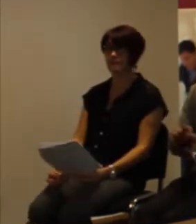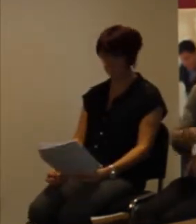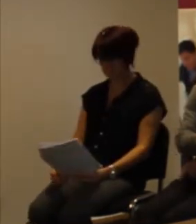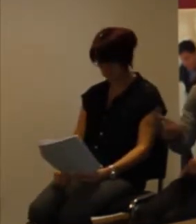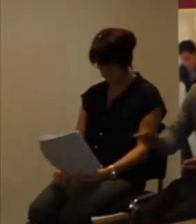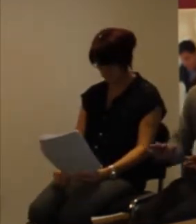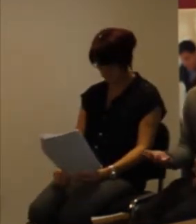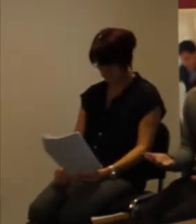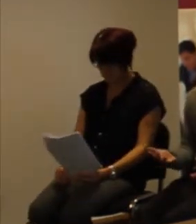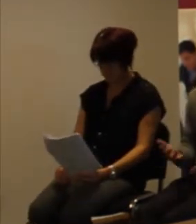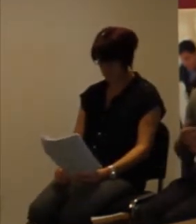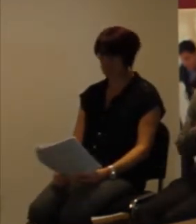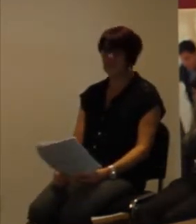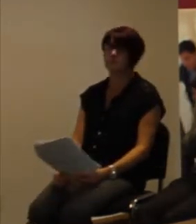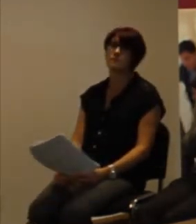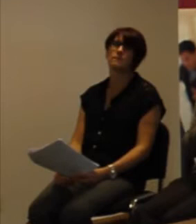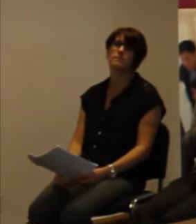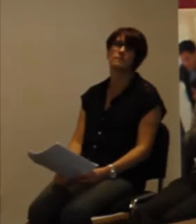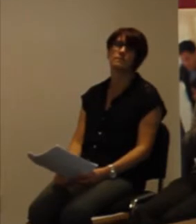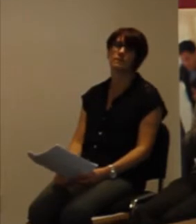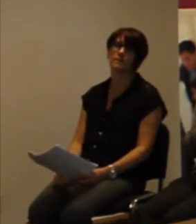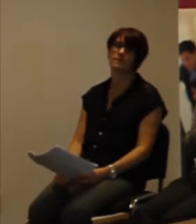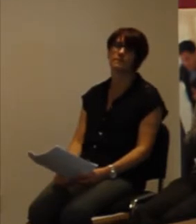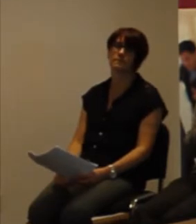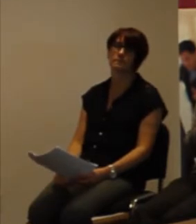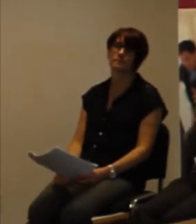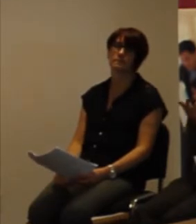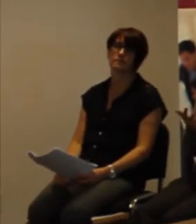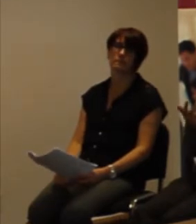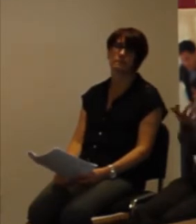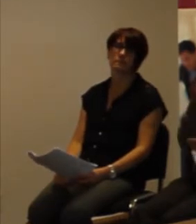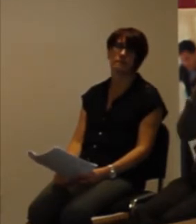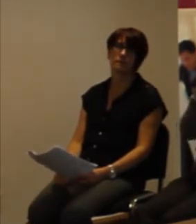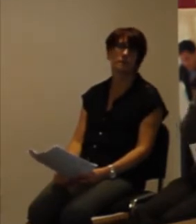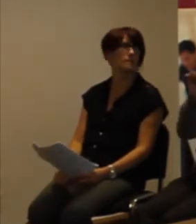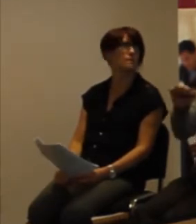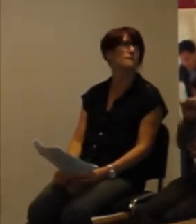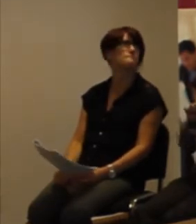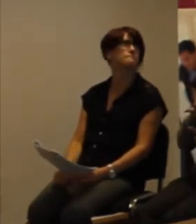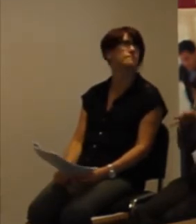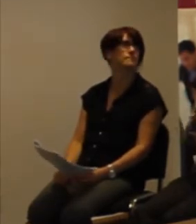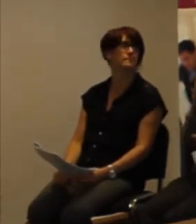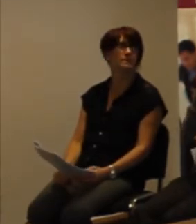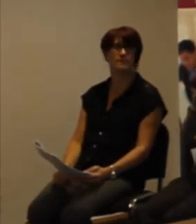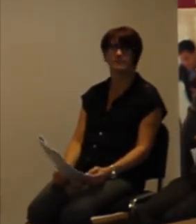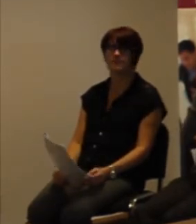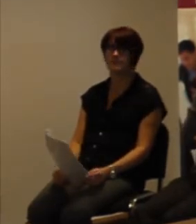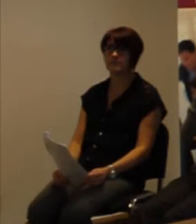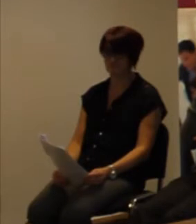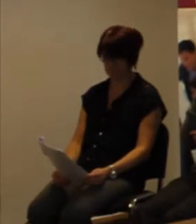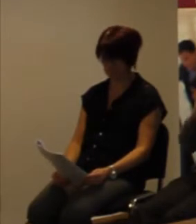So that may be the situation you're in. You're not scribing, but